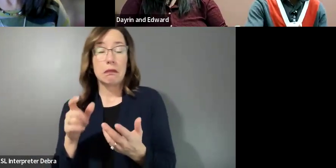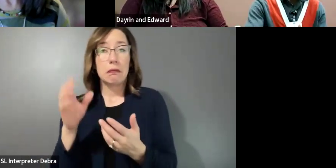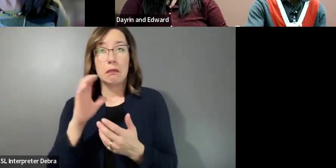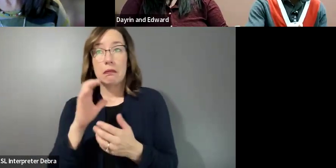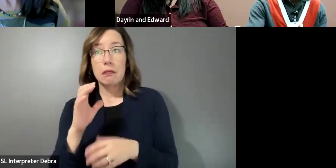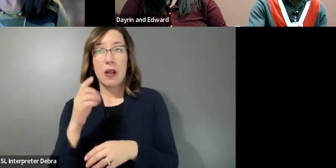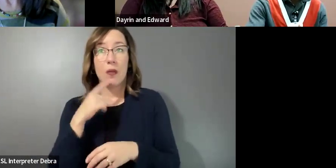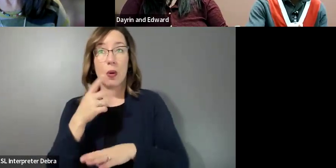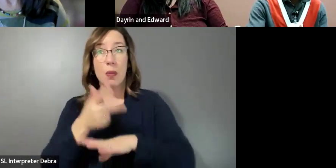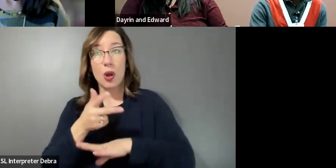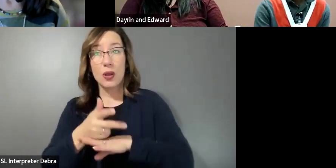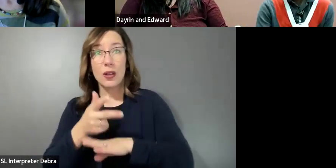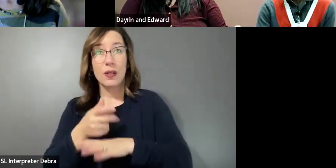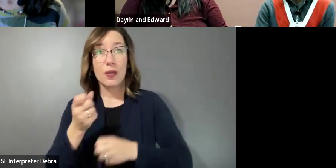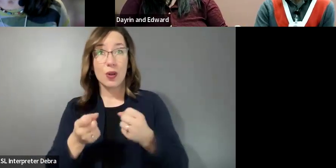for the car.